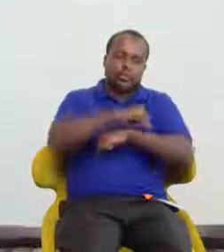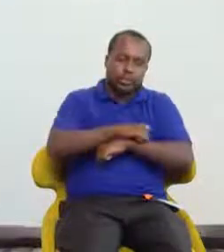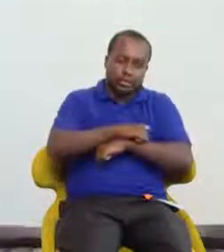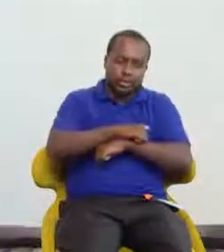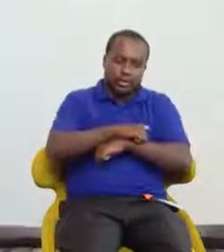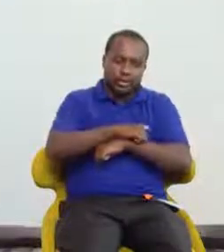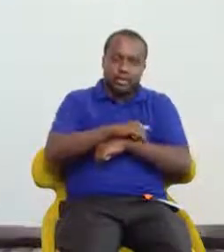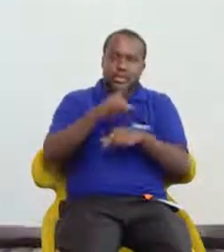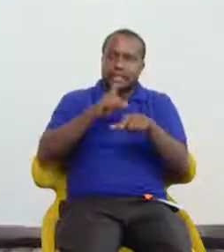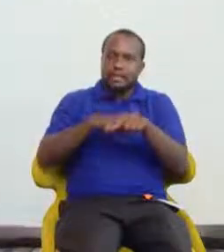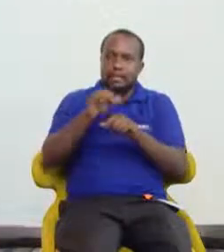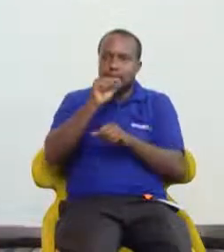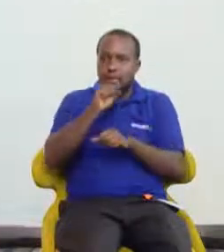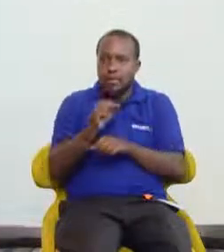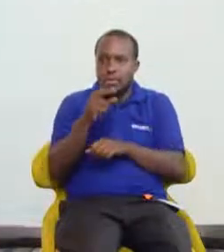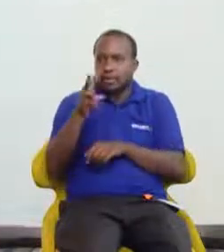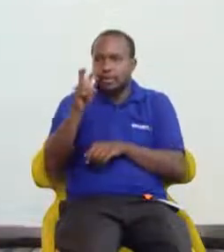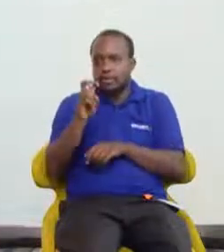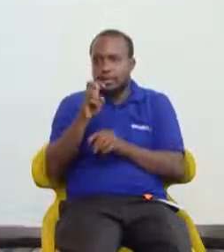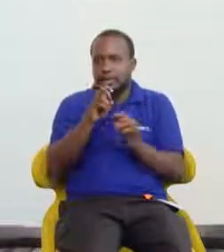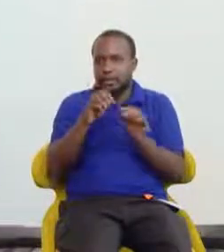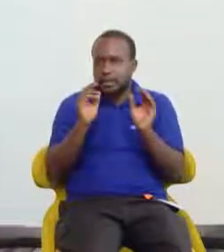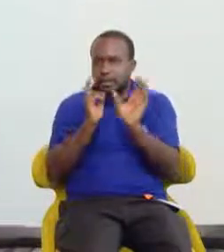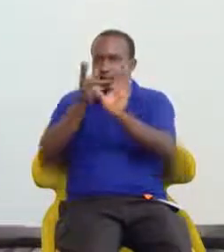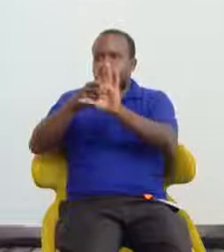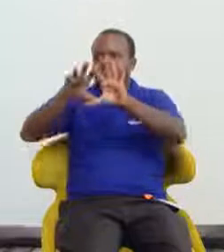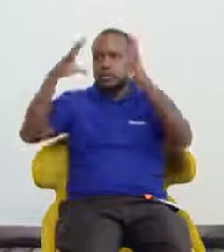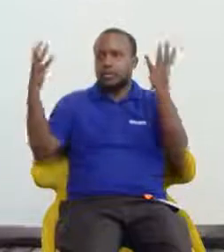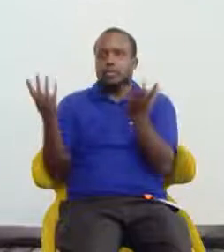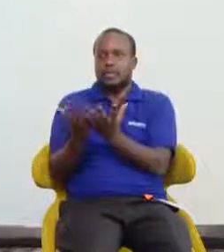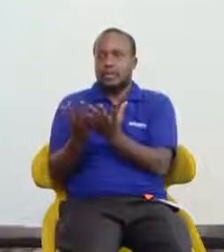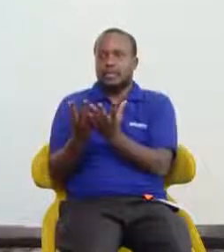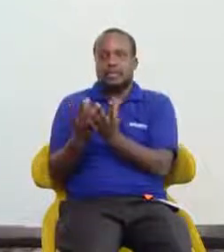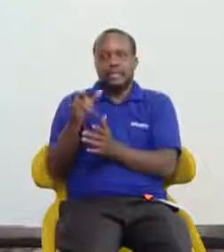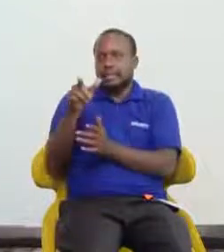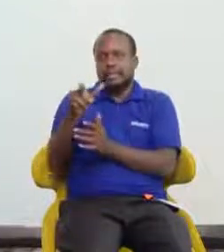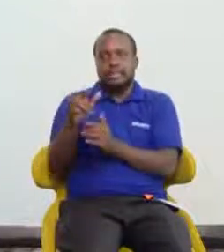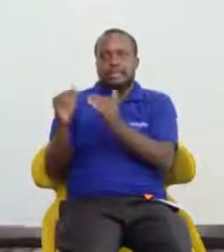20 to come into the world and then live life, I think that would just be plain wicked.